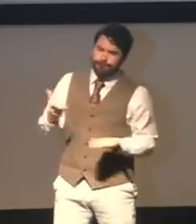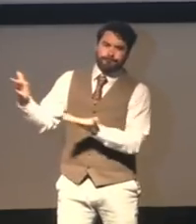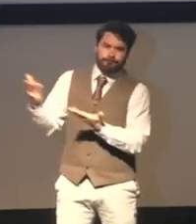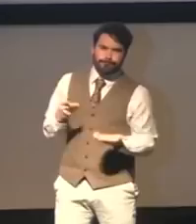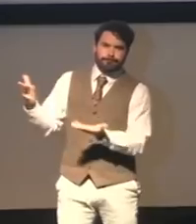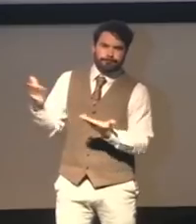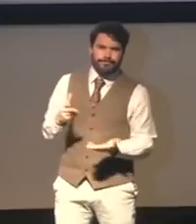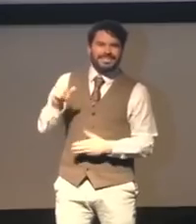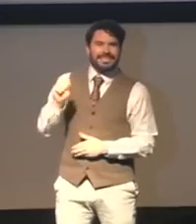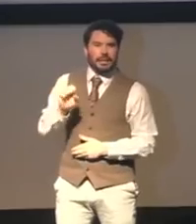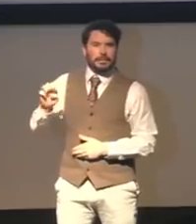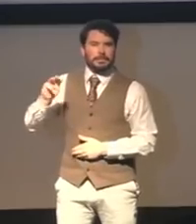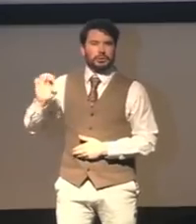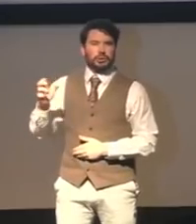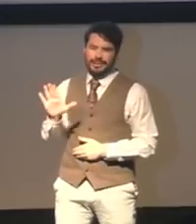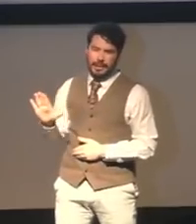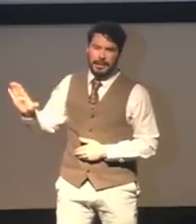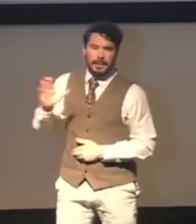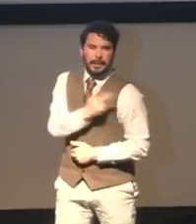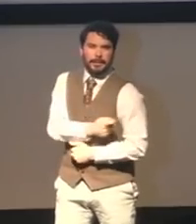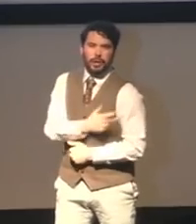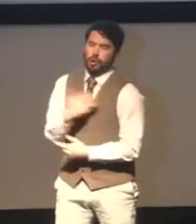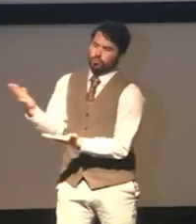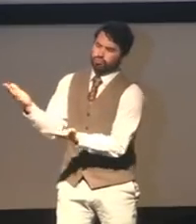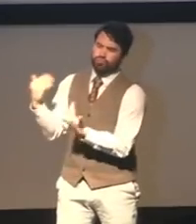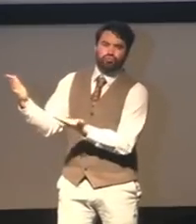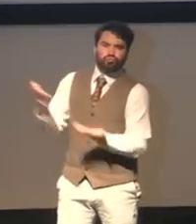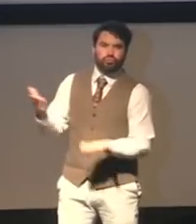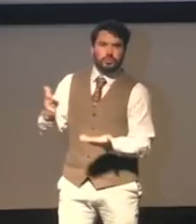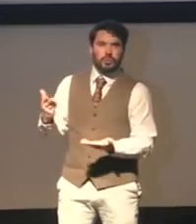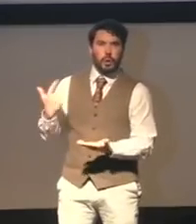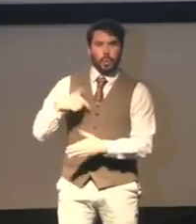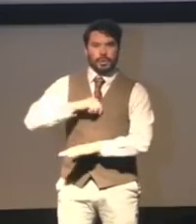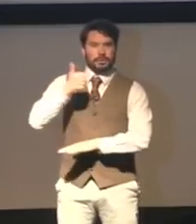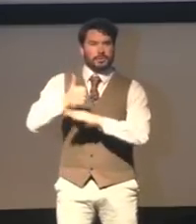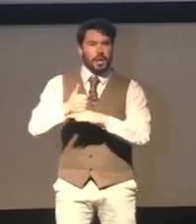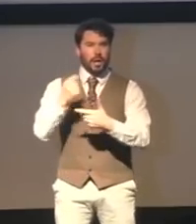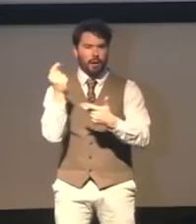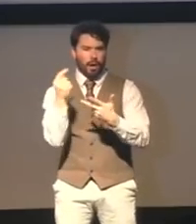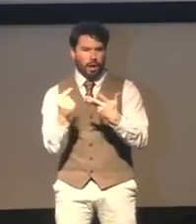and streamline processes in order to get rapid transfer of patients here,